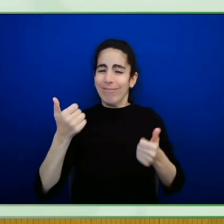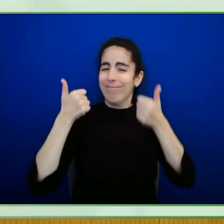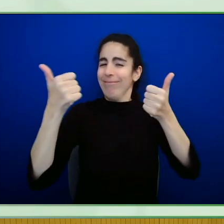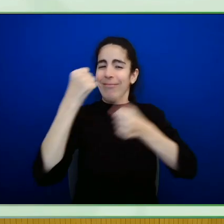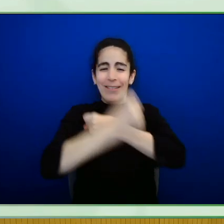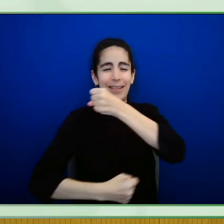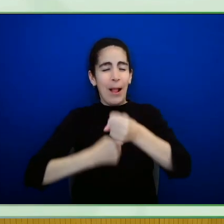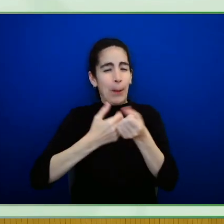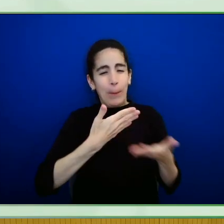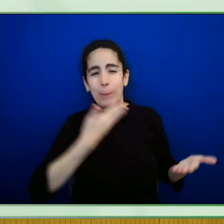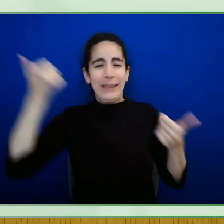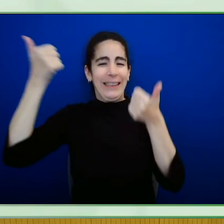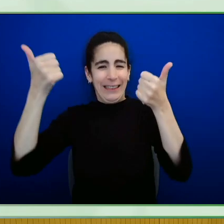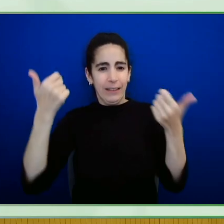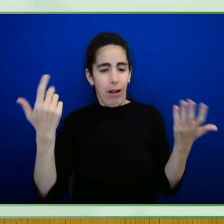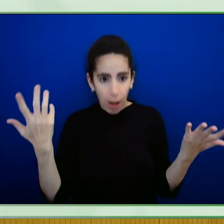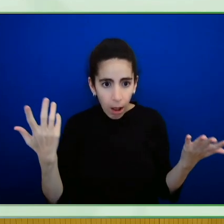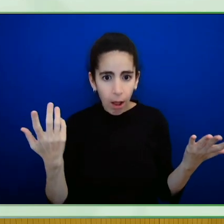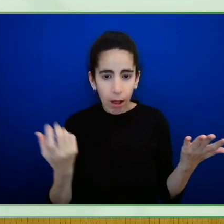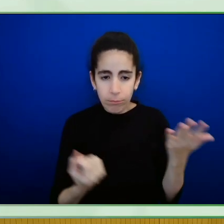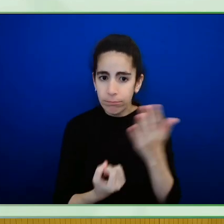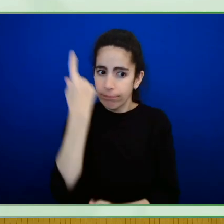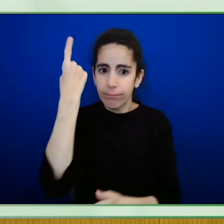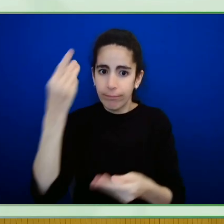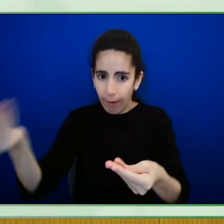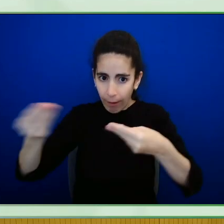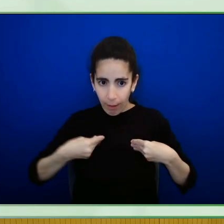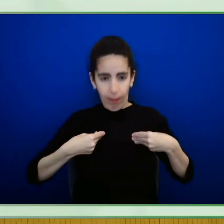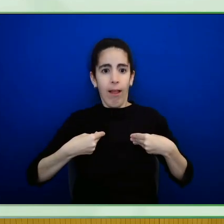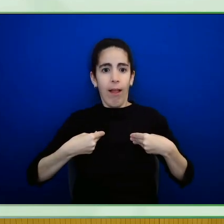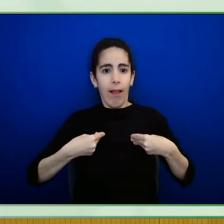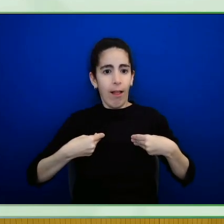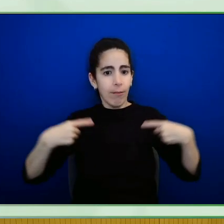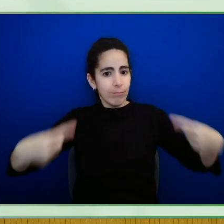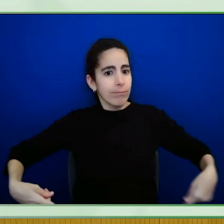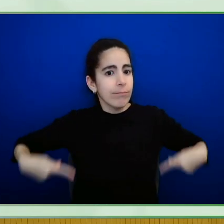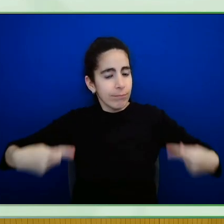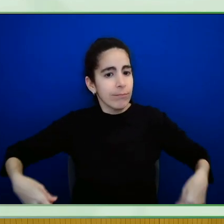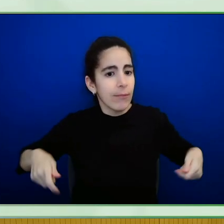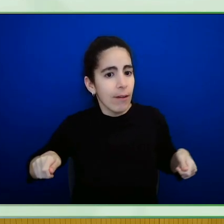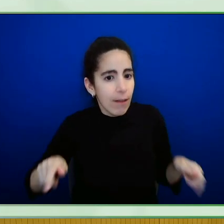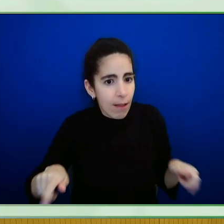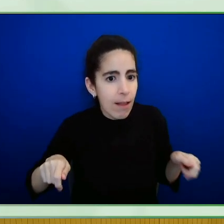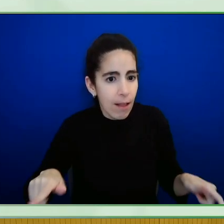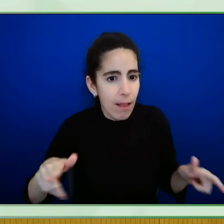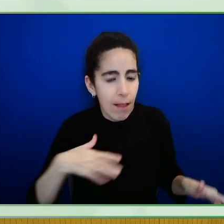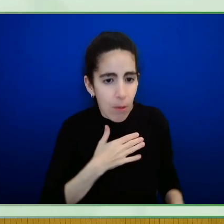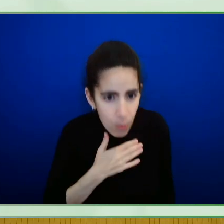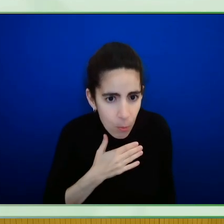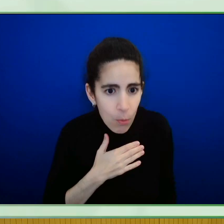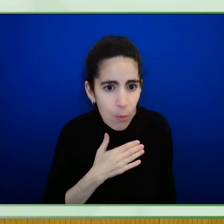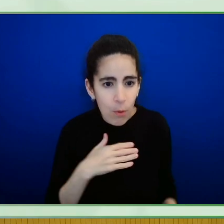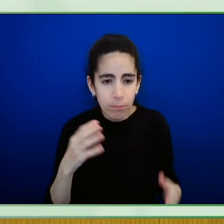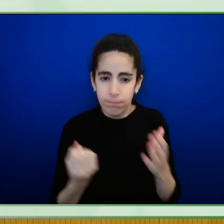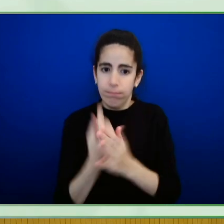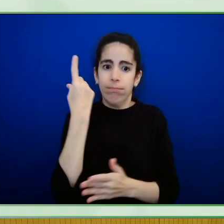wheelchair came into my life. Barriers pop up suddenly. It was barriers I